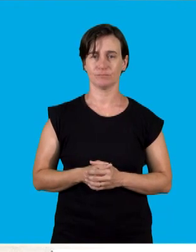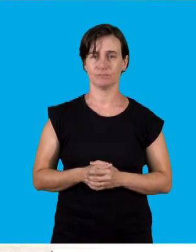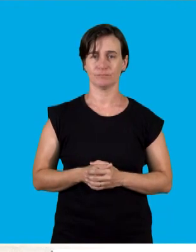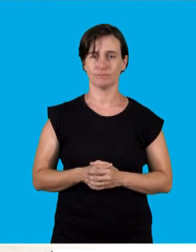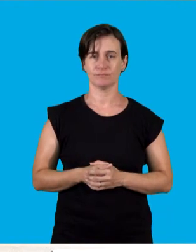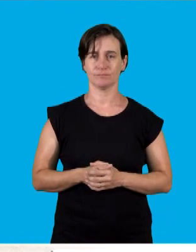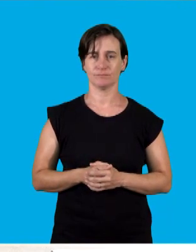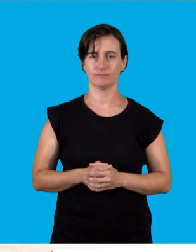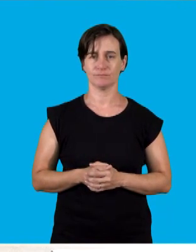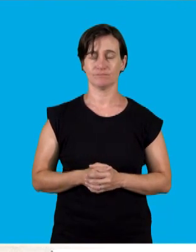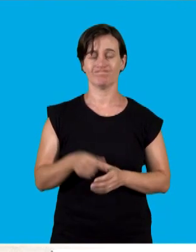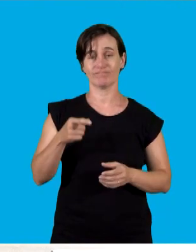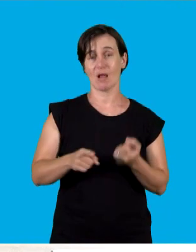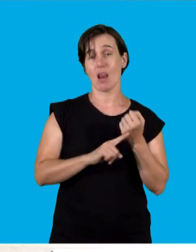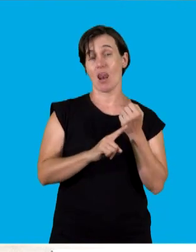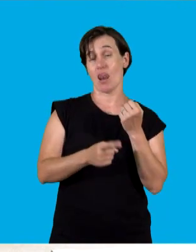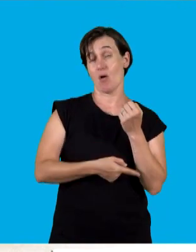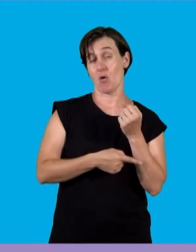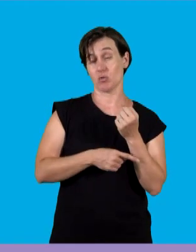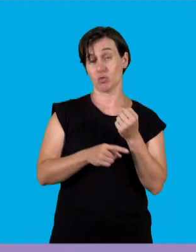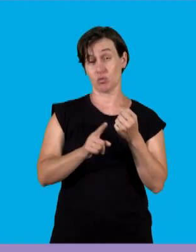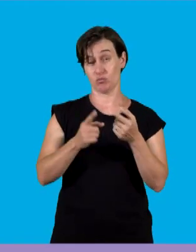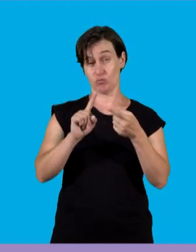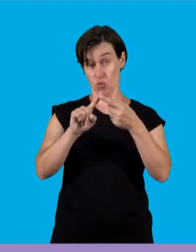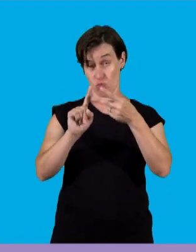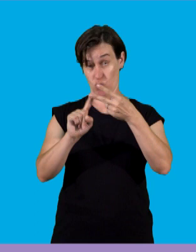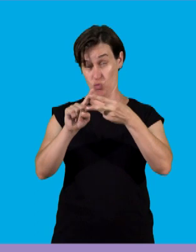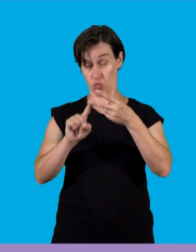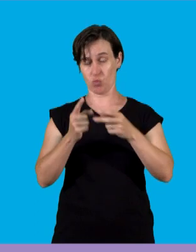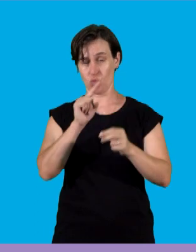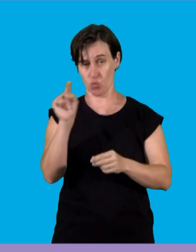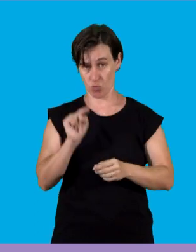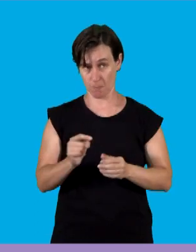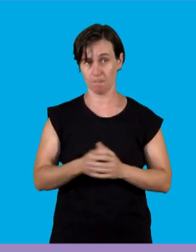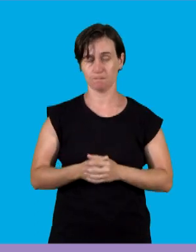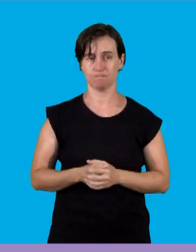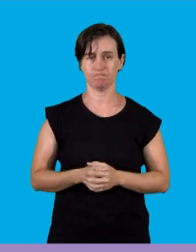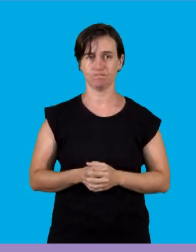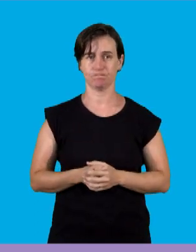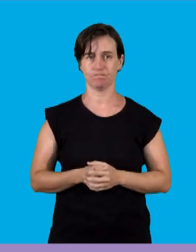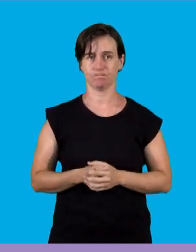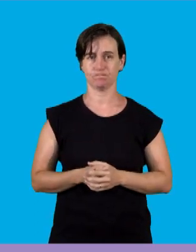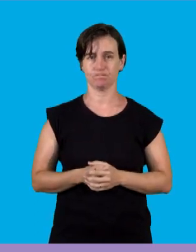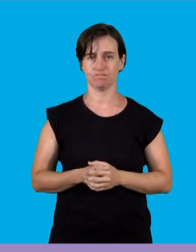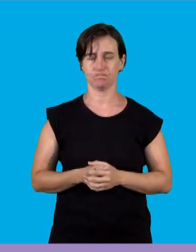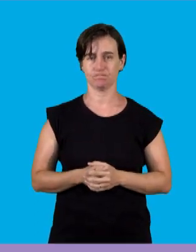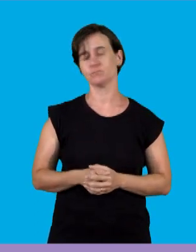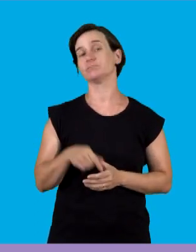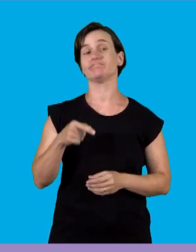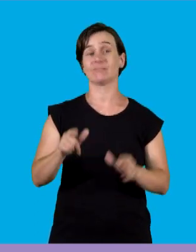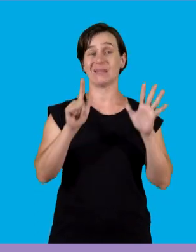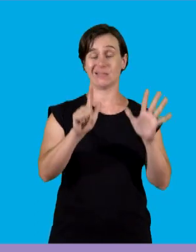Let's look at the last two questions. So we have here 3 exponent 6 multiplied by